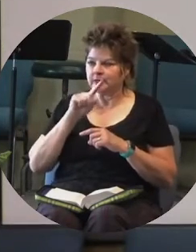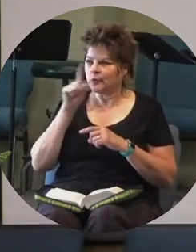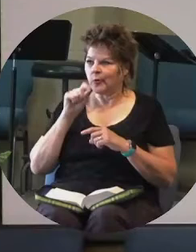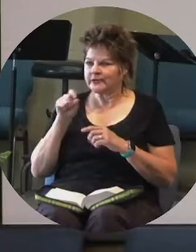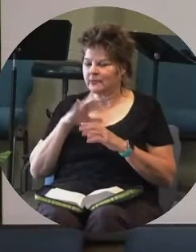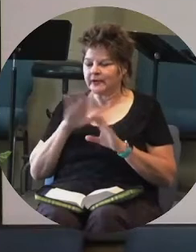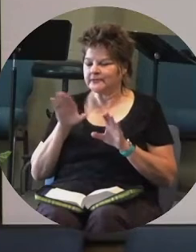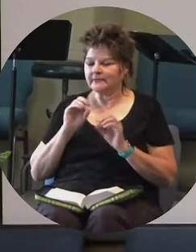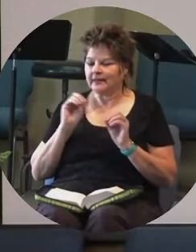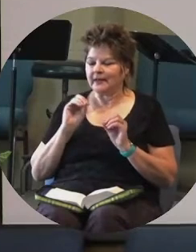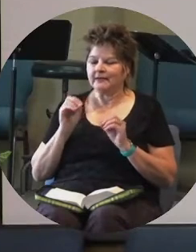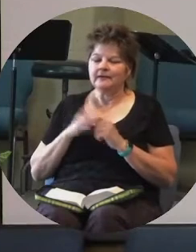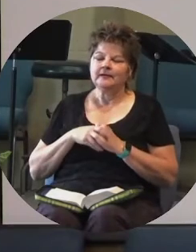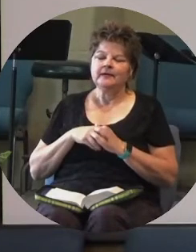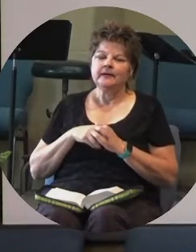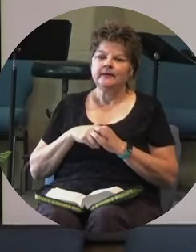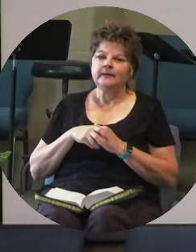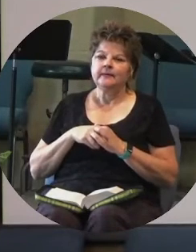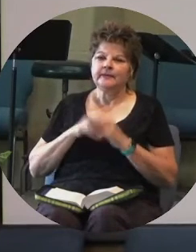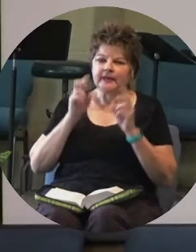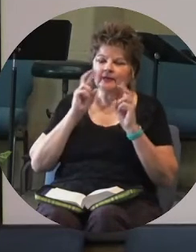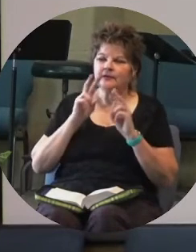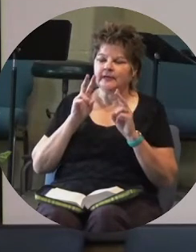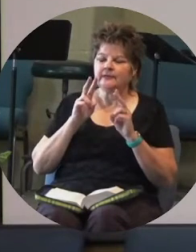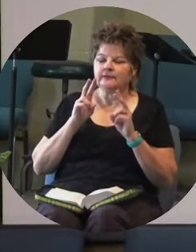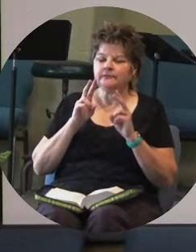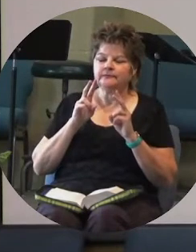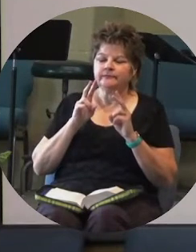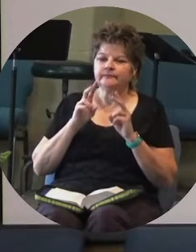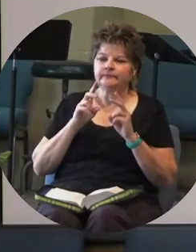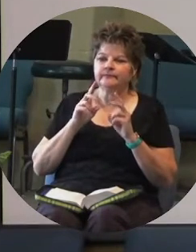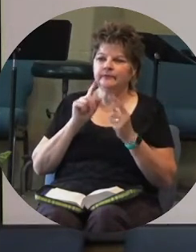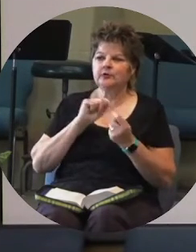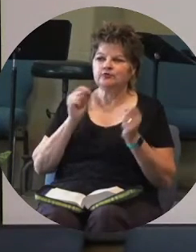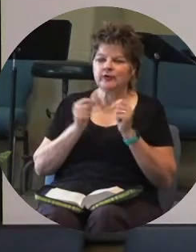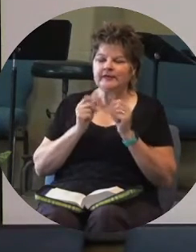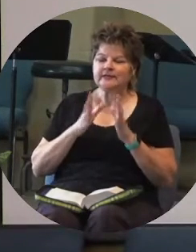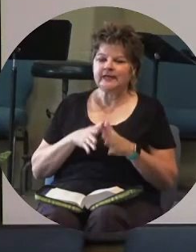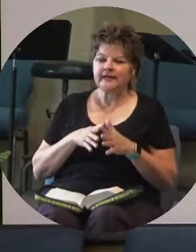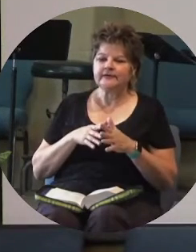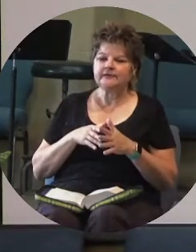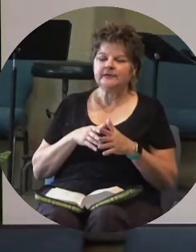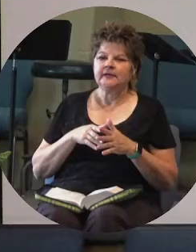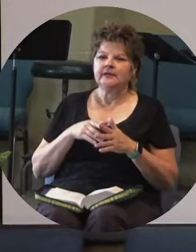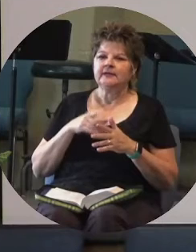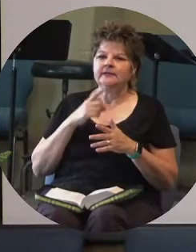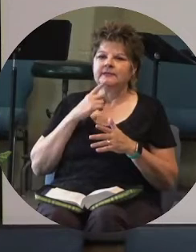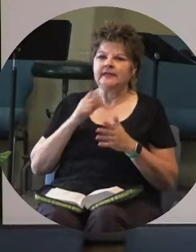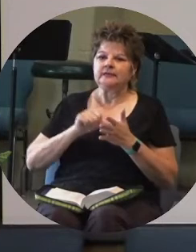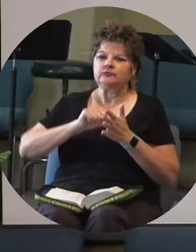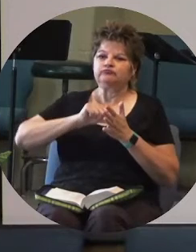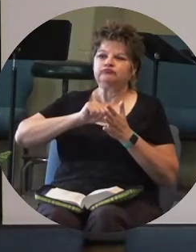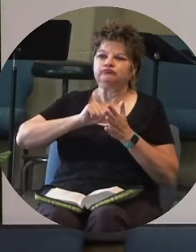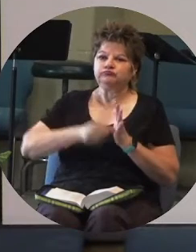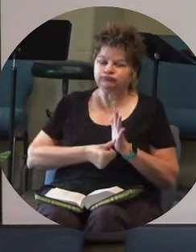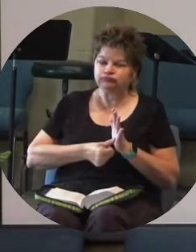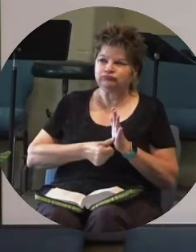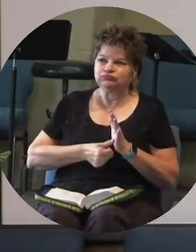they look, those being the scholars, the translators, they look and it's emphatic. He's